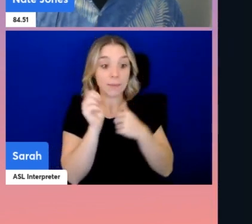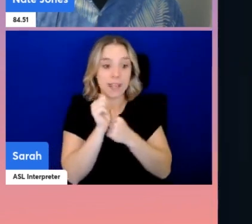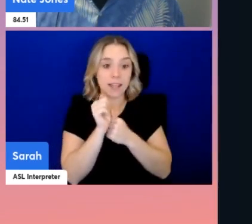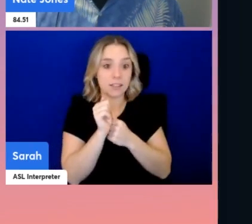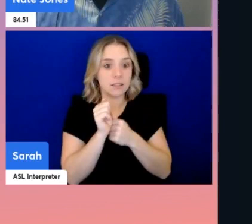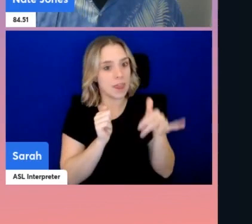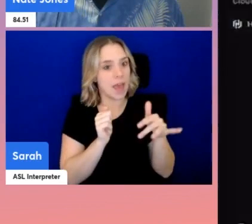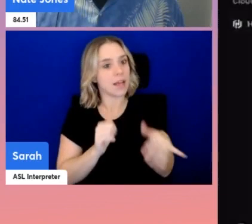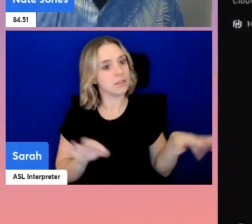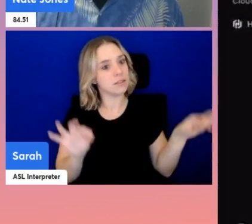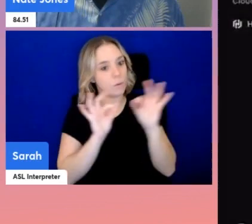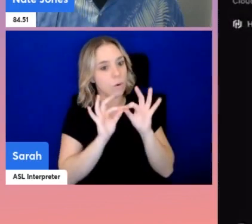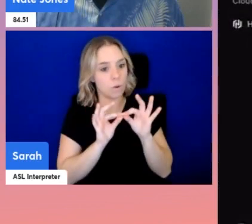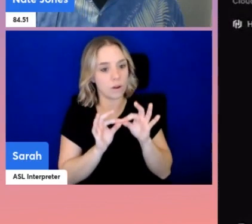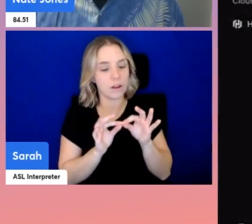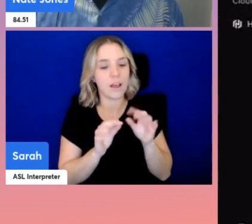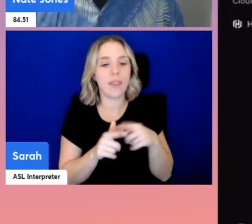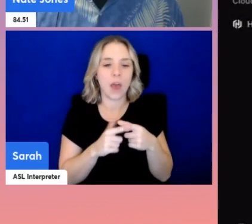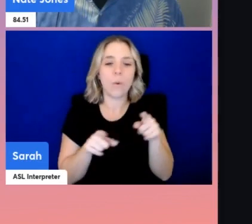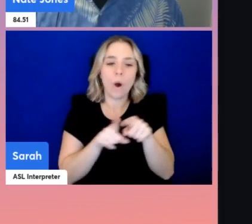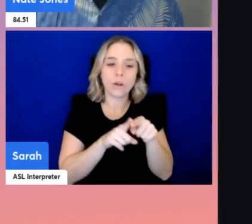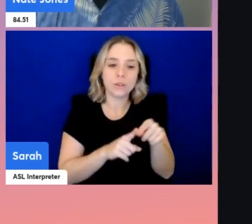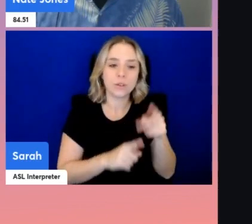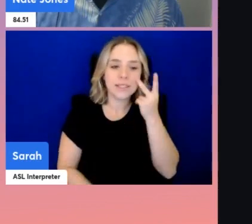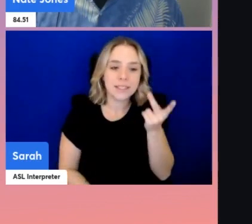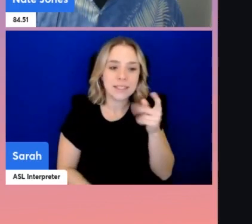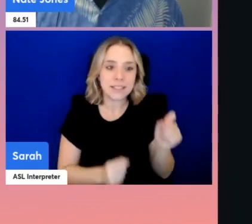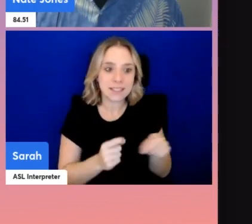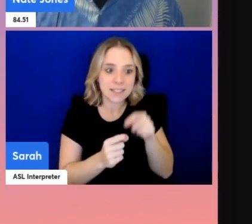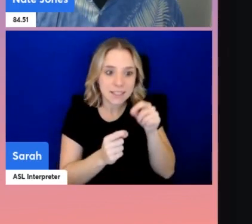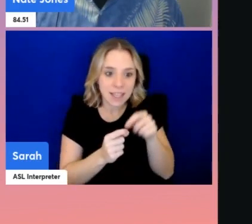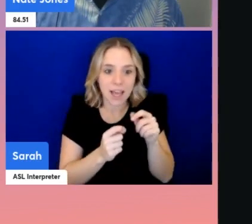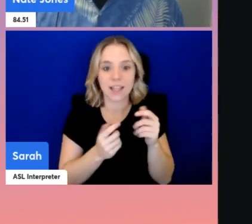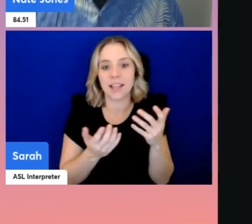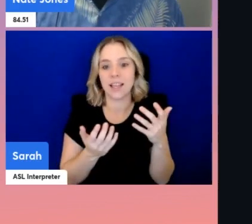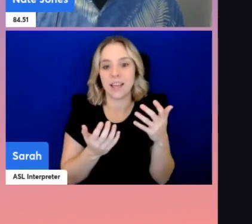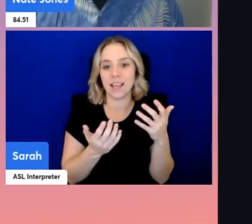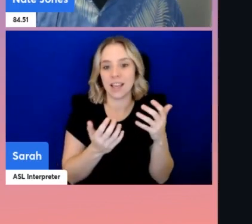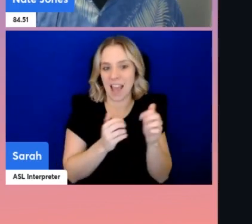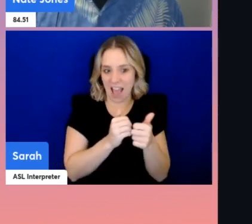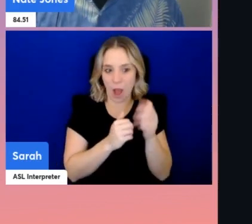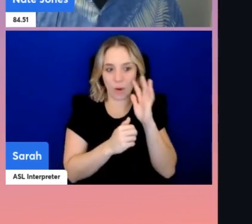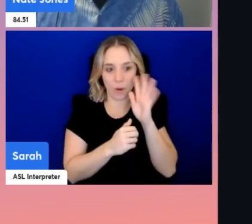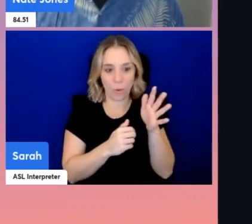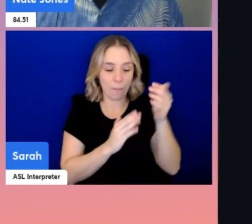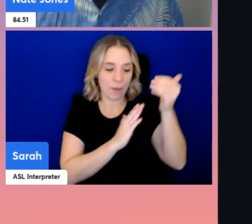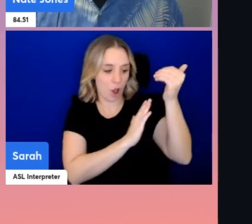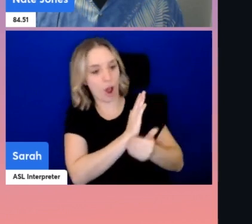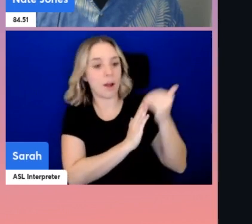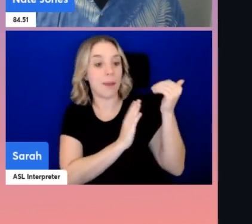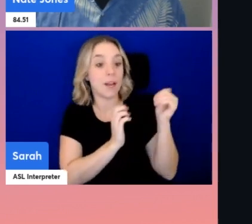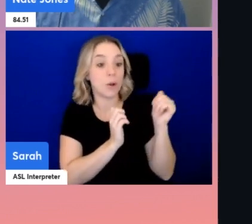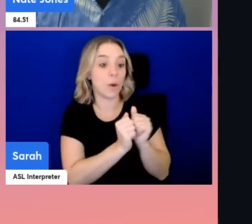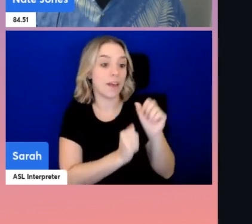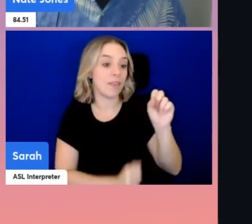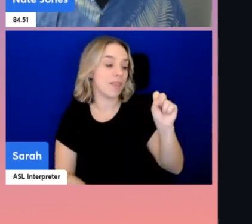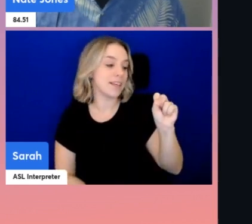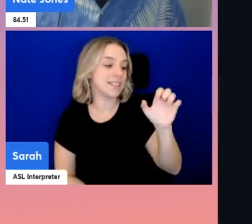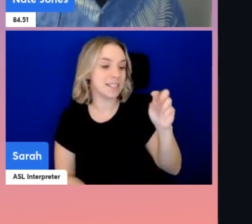big portion. And then we will also see exactly how this will be automated with the semantic release